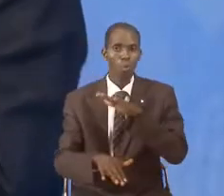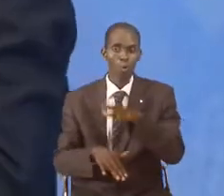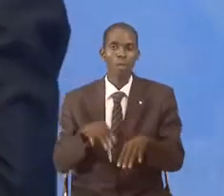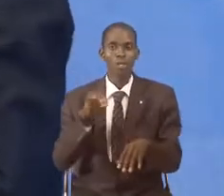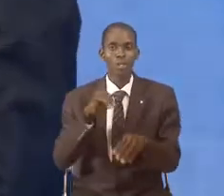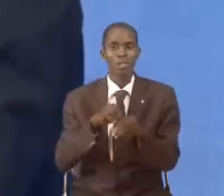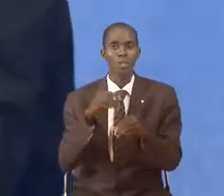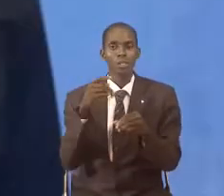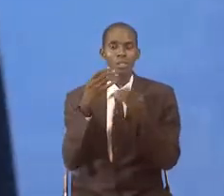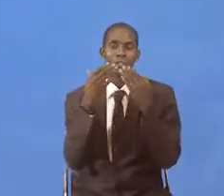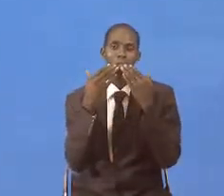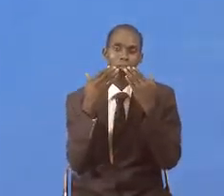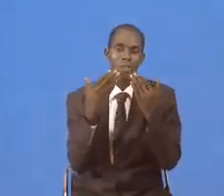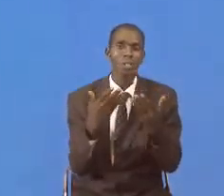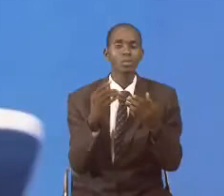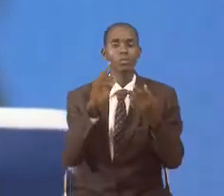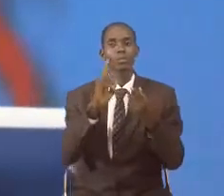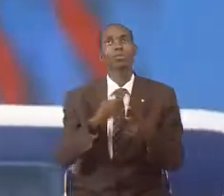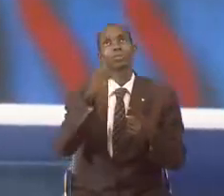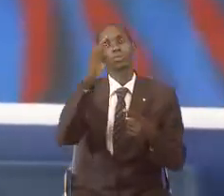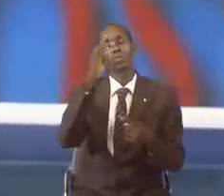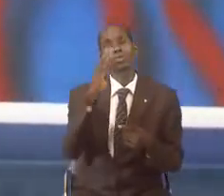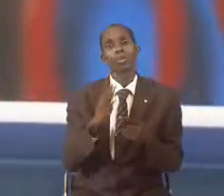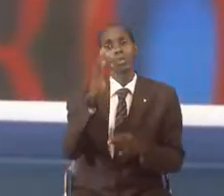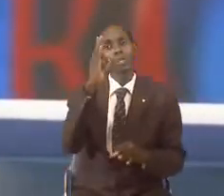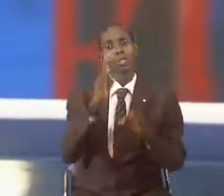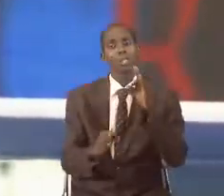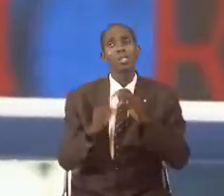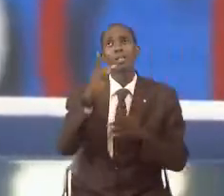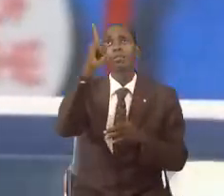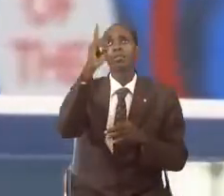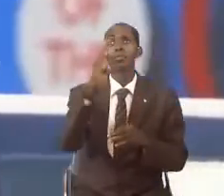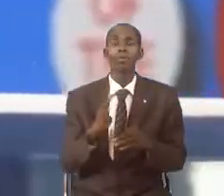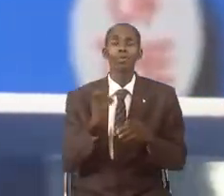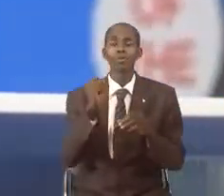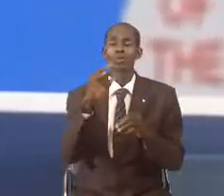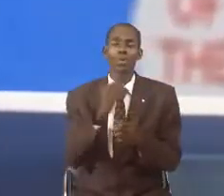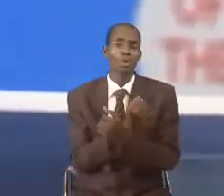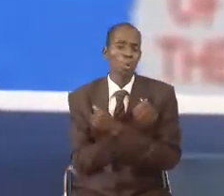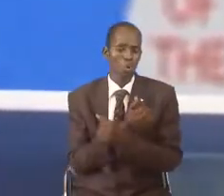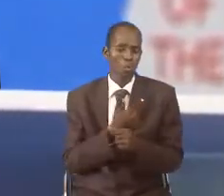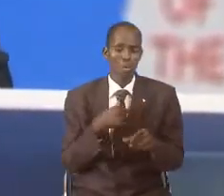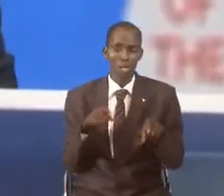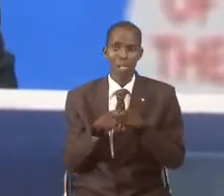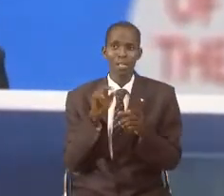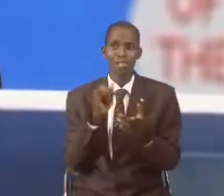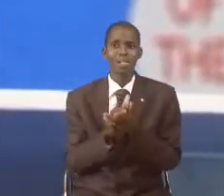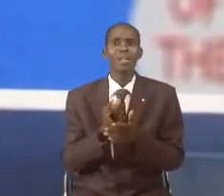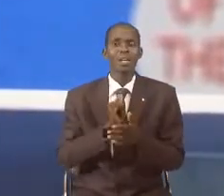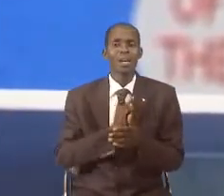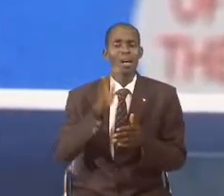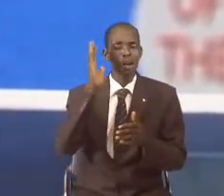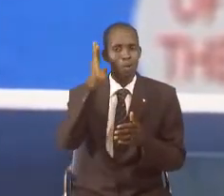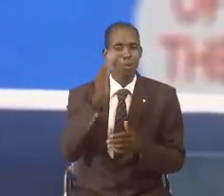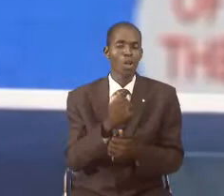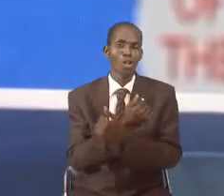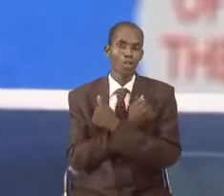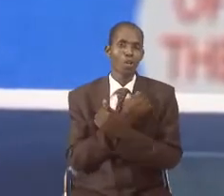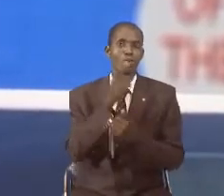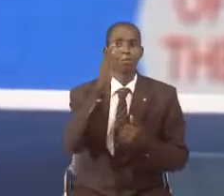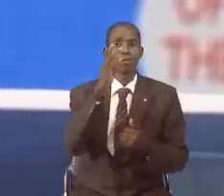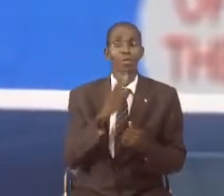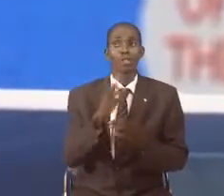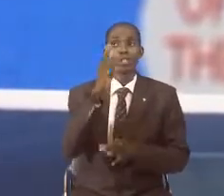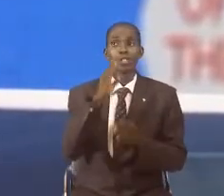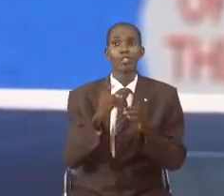done, you walk in the gratitude of the love of God. If God so loved me like that, I